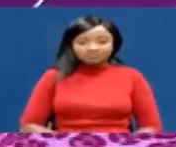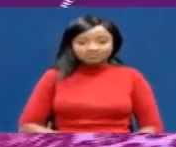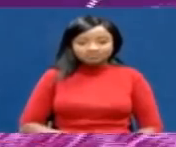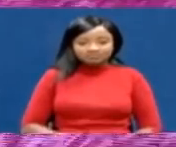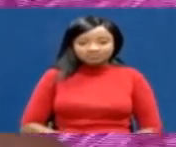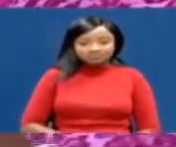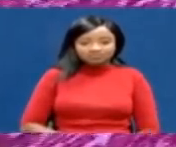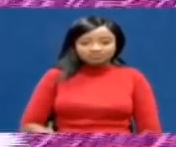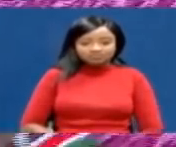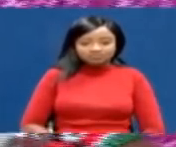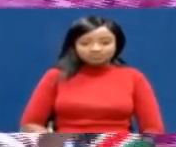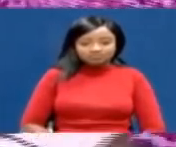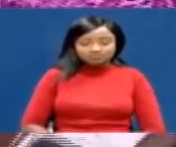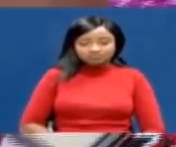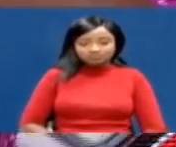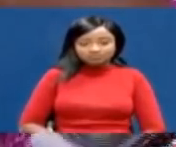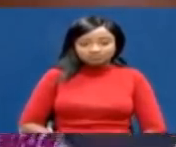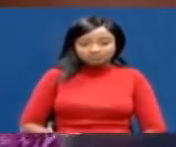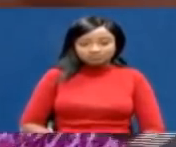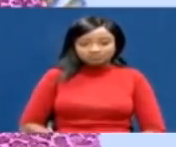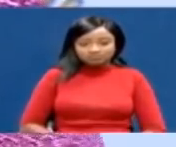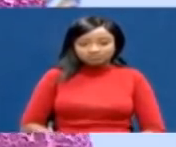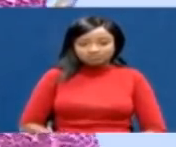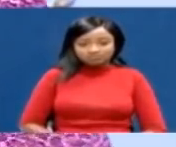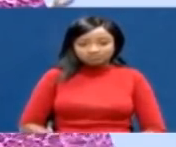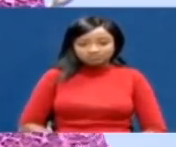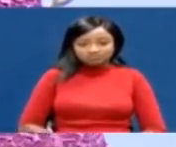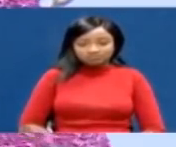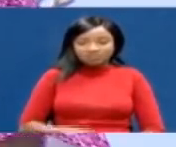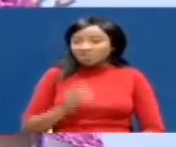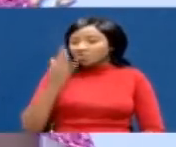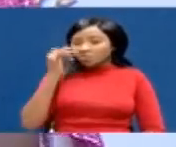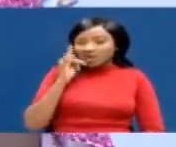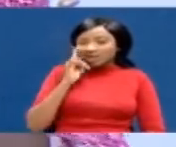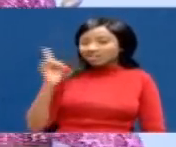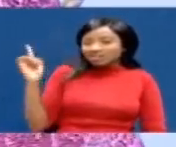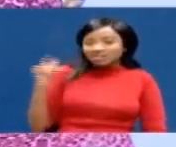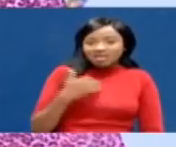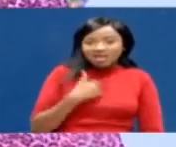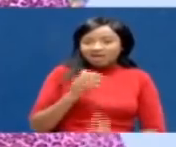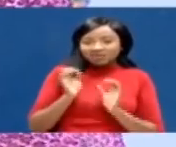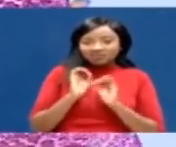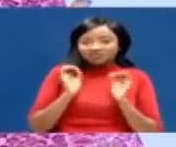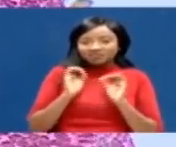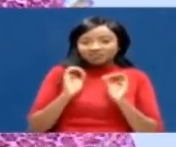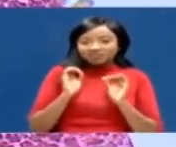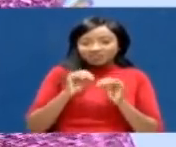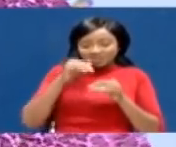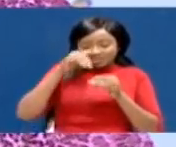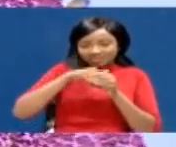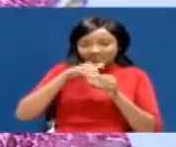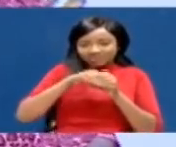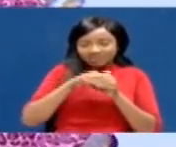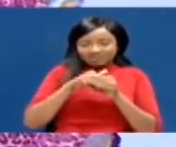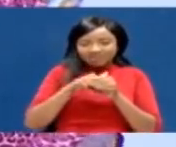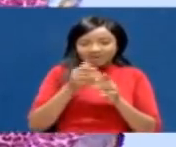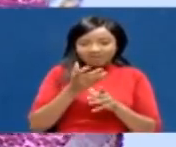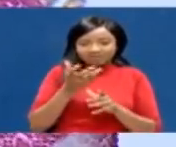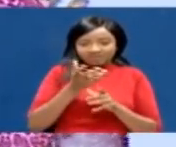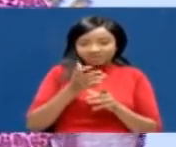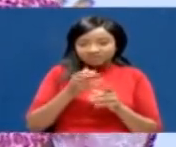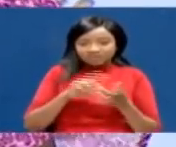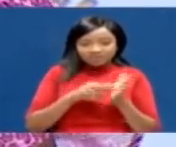in the air, but it will not protect you against disease because it doesn't have the inner filter. So